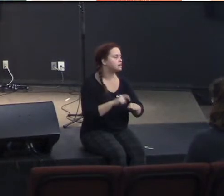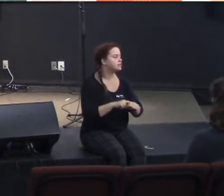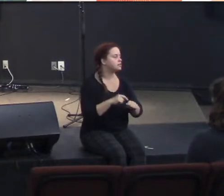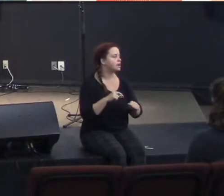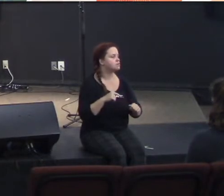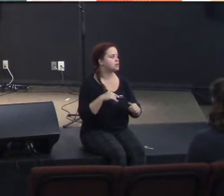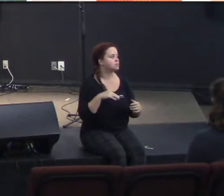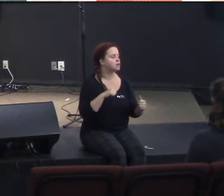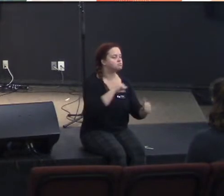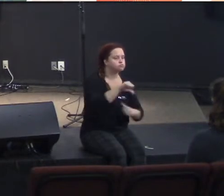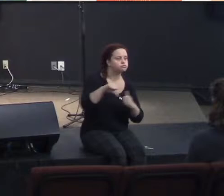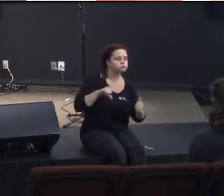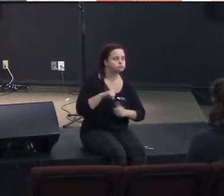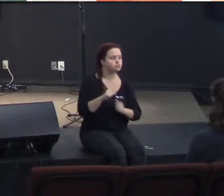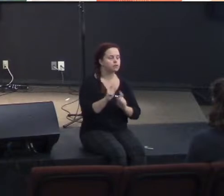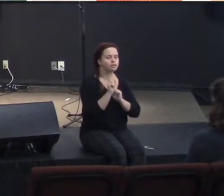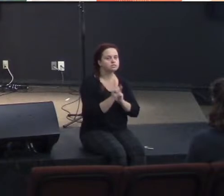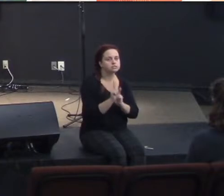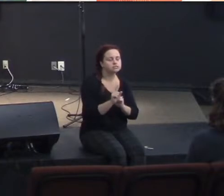Jesus Christ.